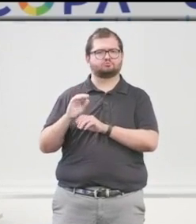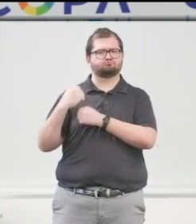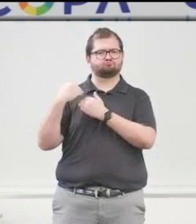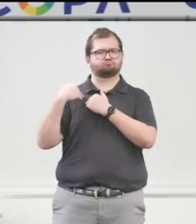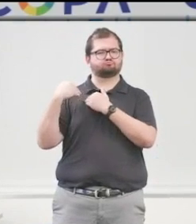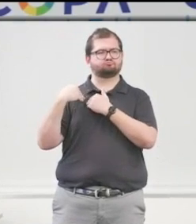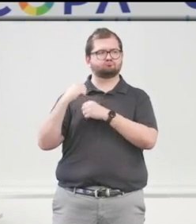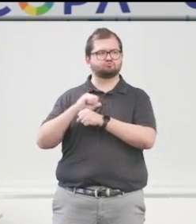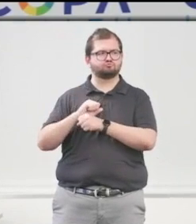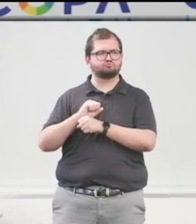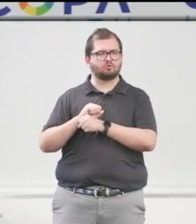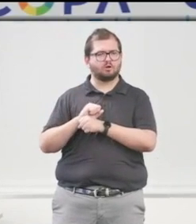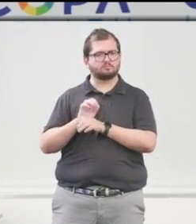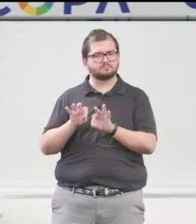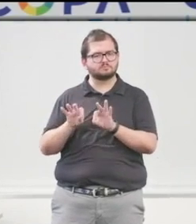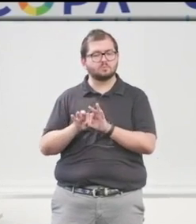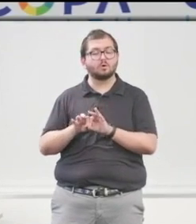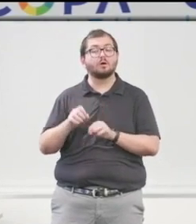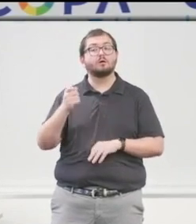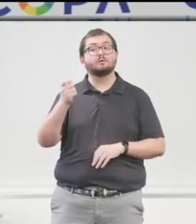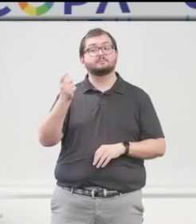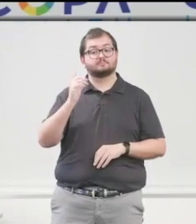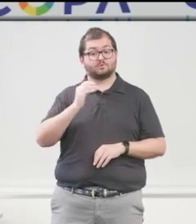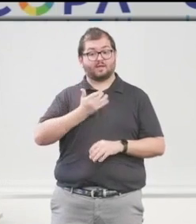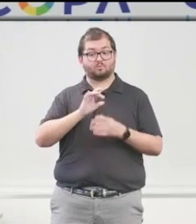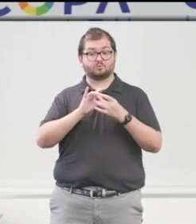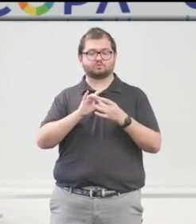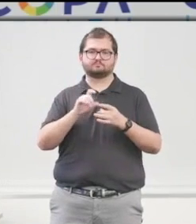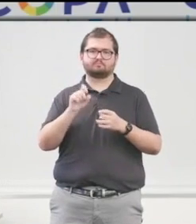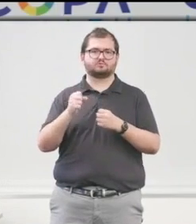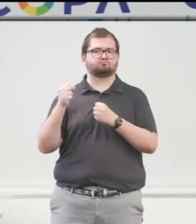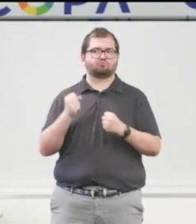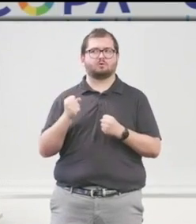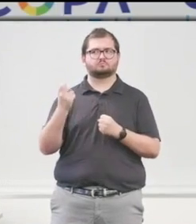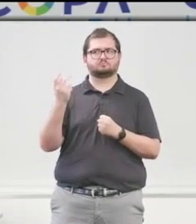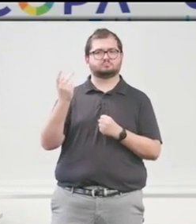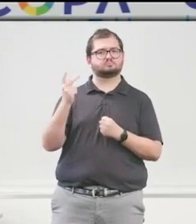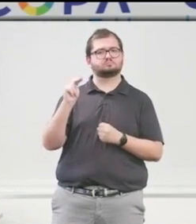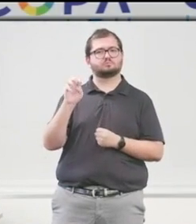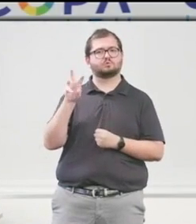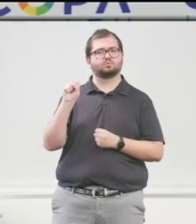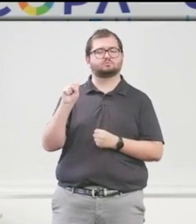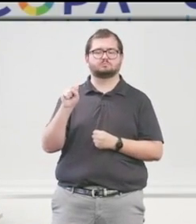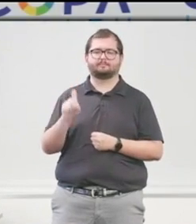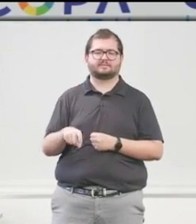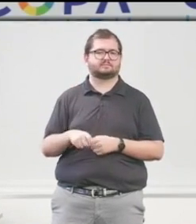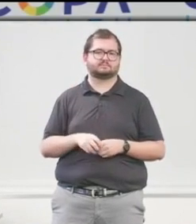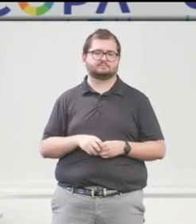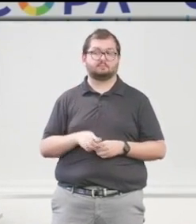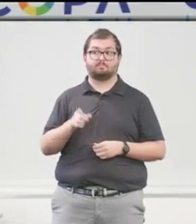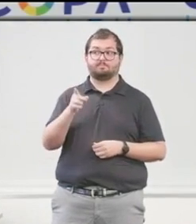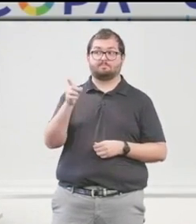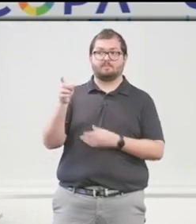lot is that the relationship that we have has to be strong with our media partners, because those are the folks who are helping